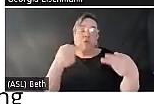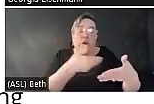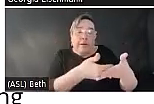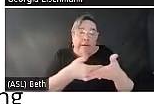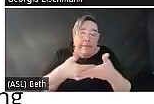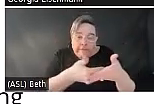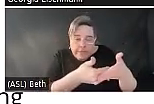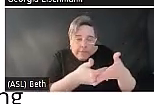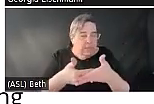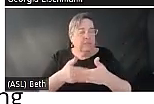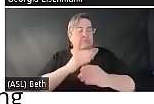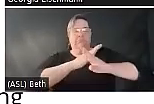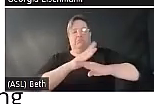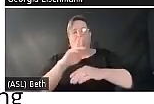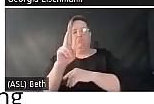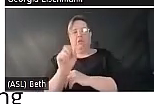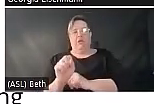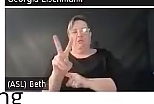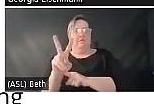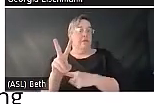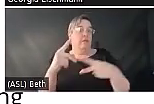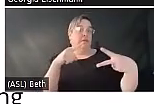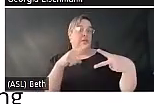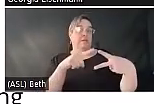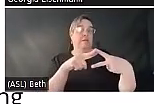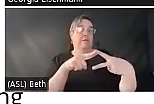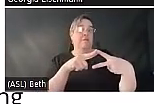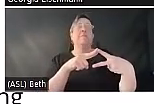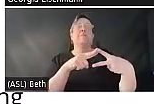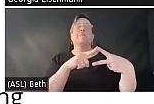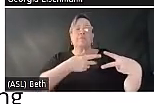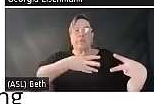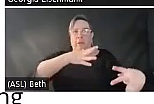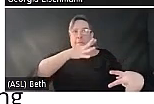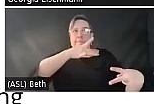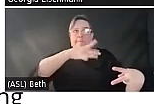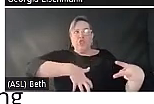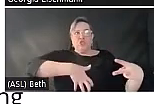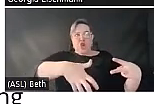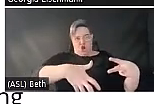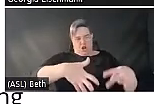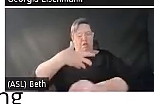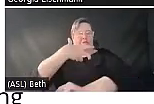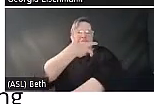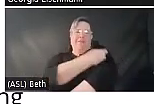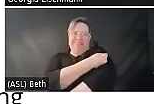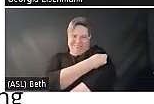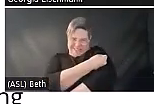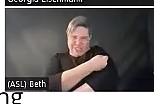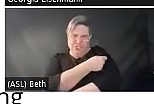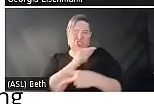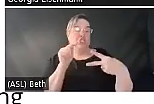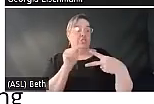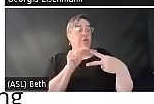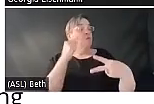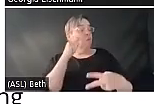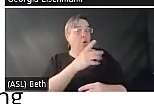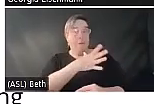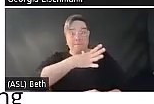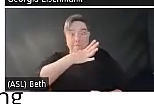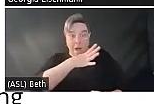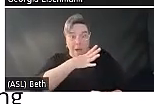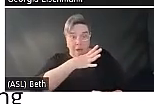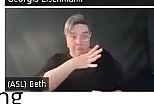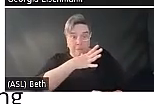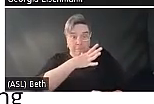against RSV. One is for a maternal vaccination. So now there's actually a vaccine available for moms in their